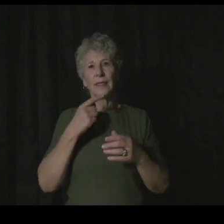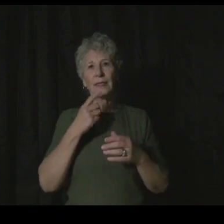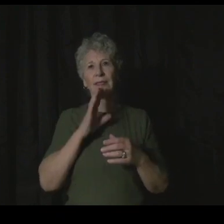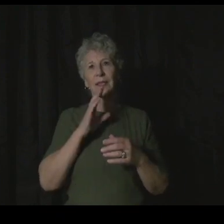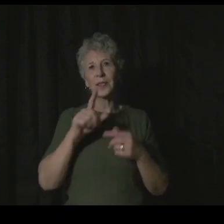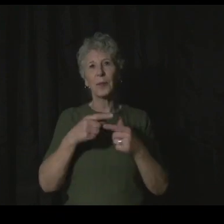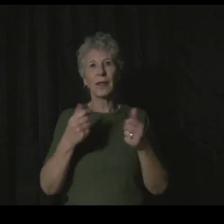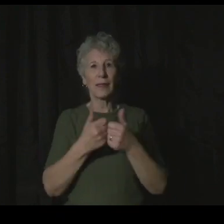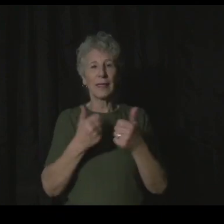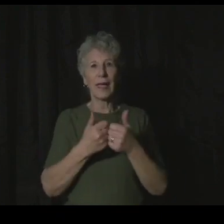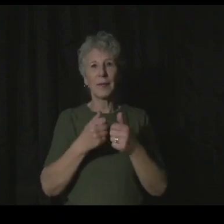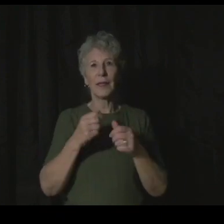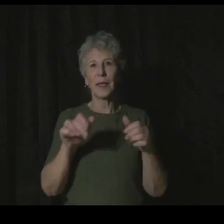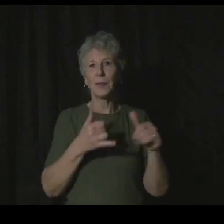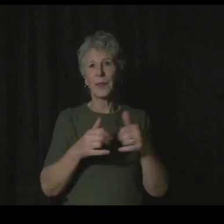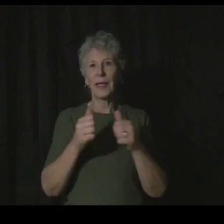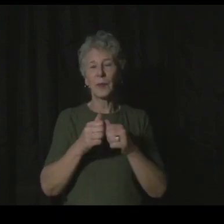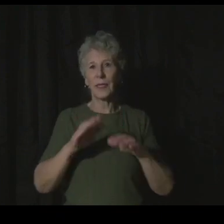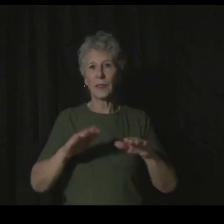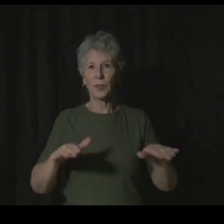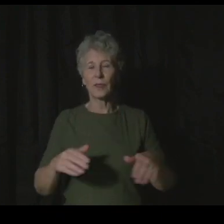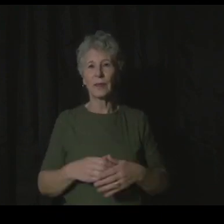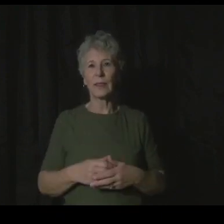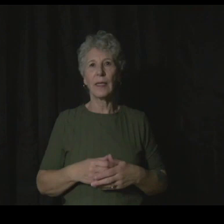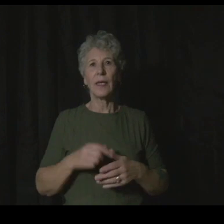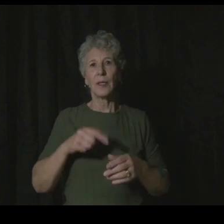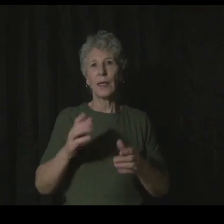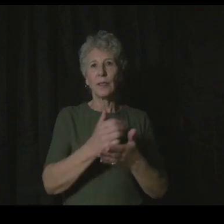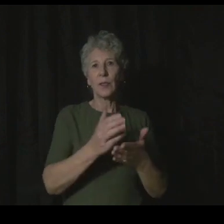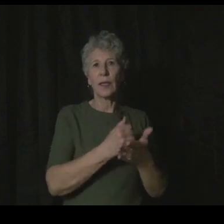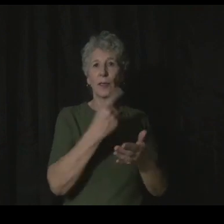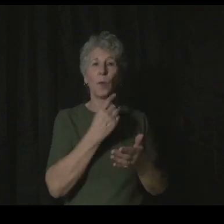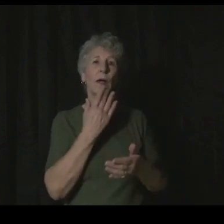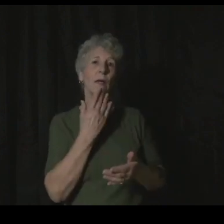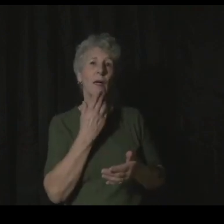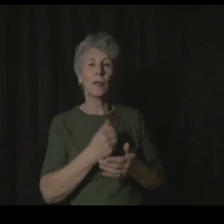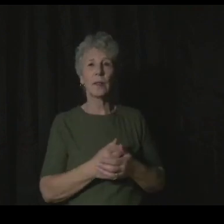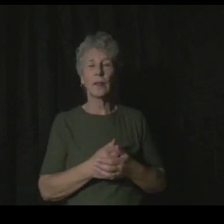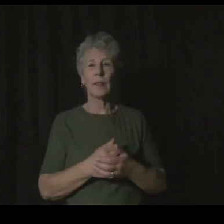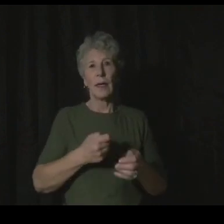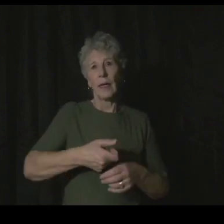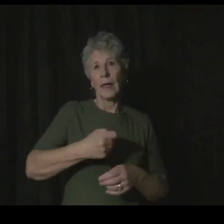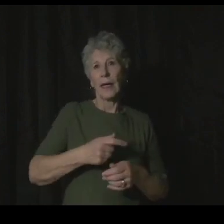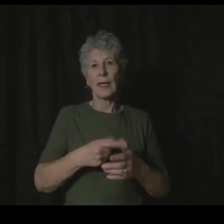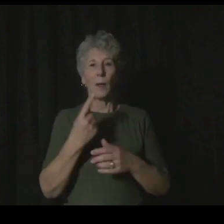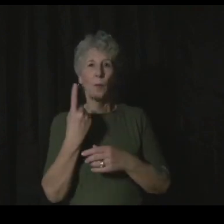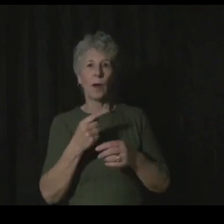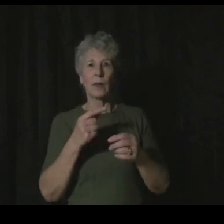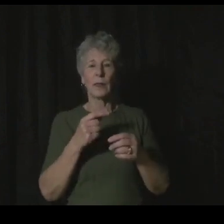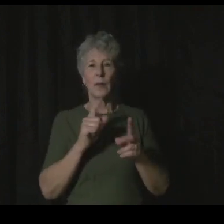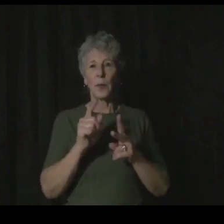marbles, colored marbles. And the object was you had to collect just one color of the marbles. And at one point, the kids said to him,